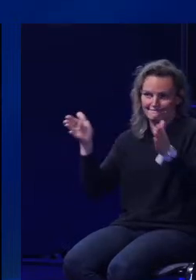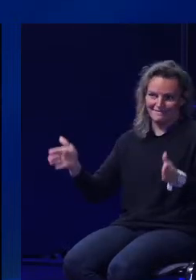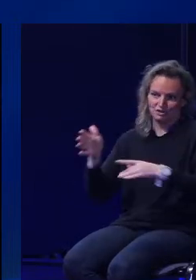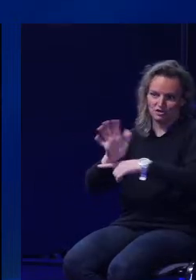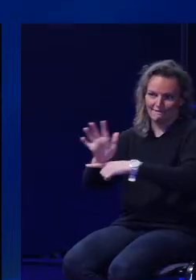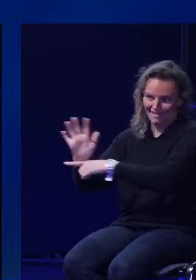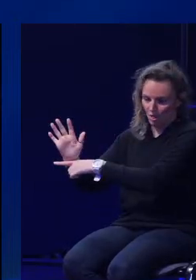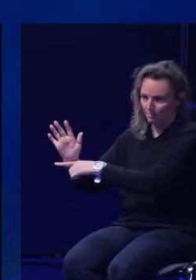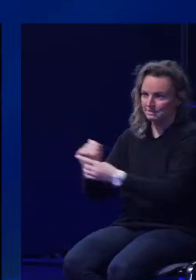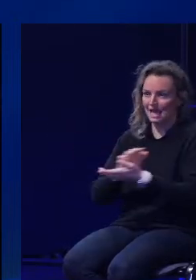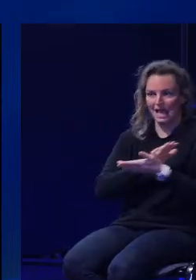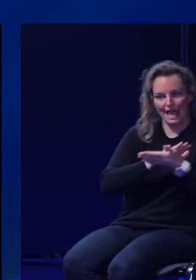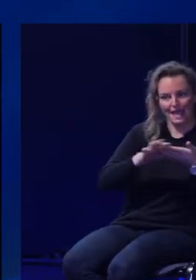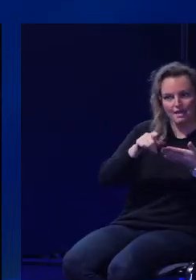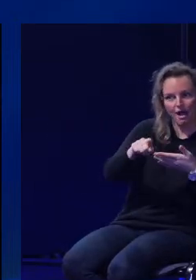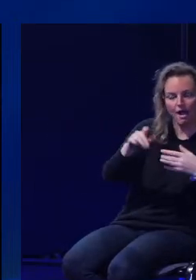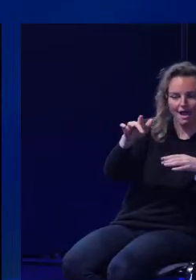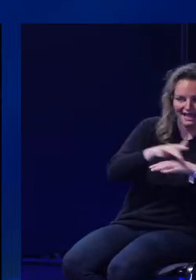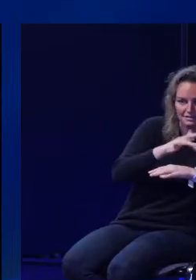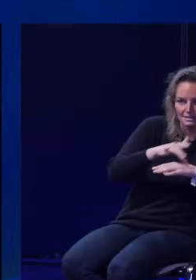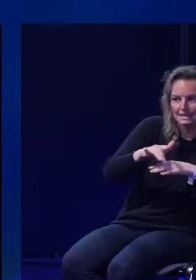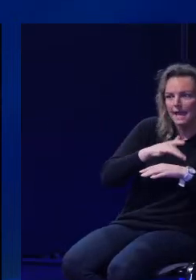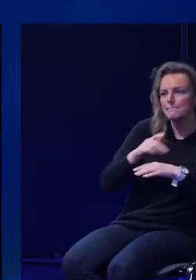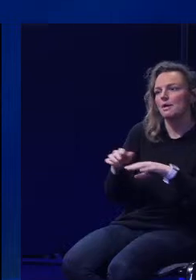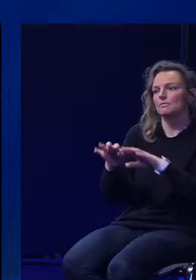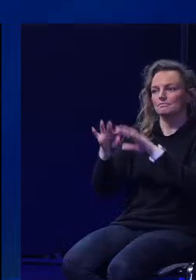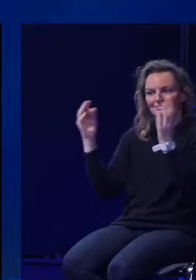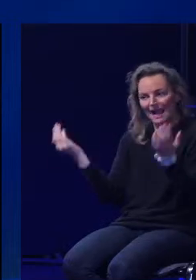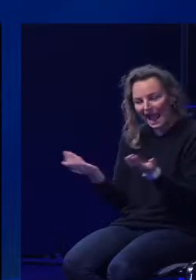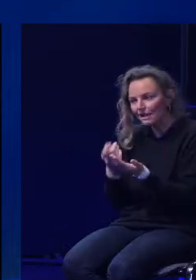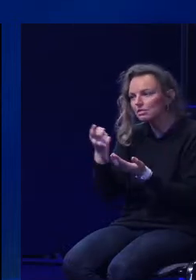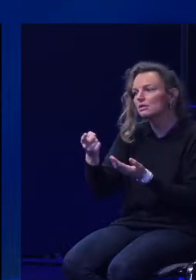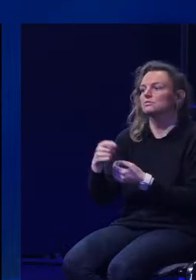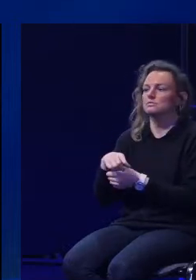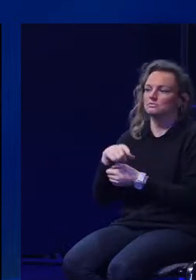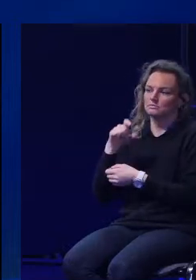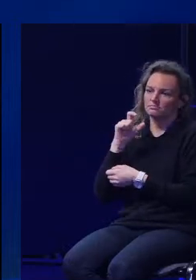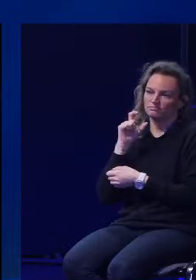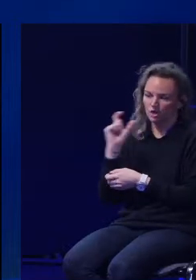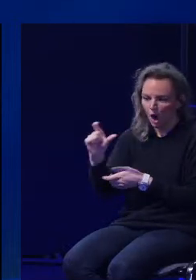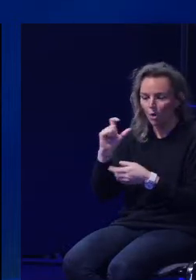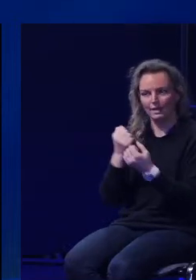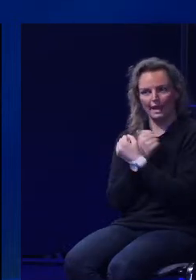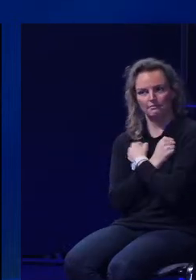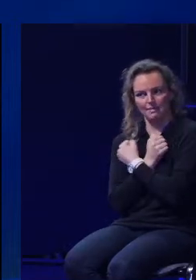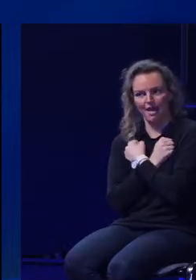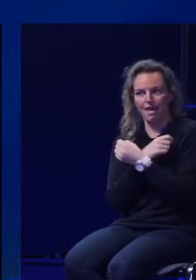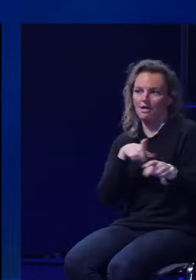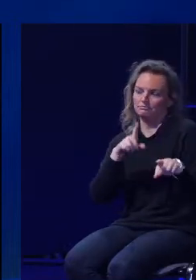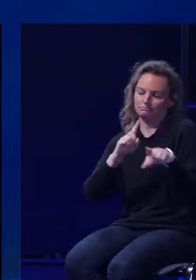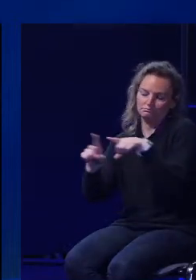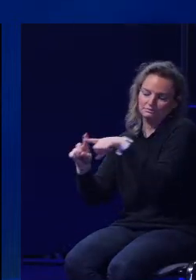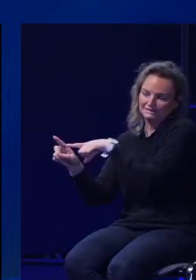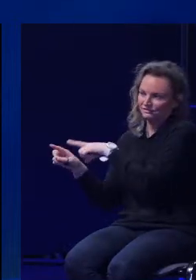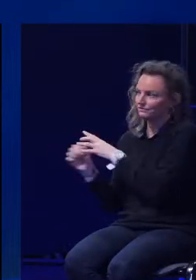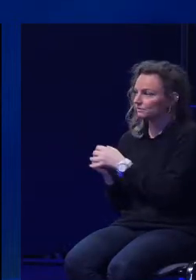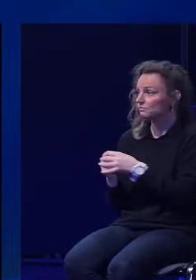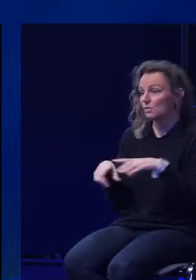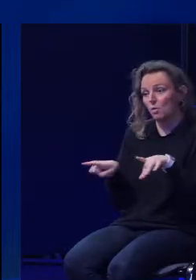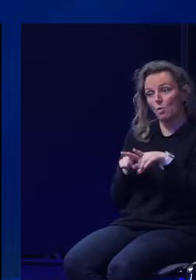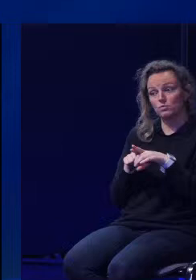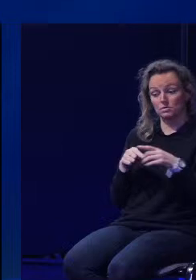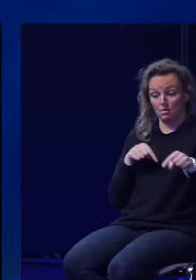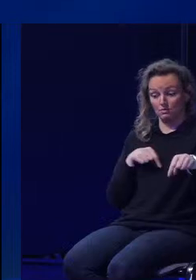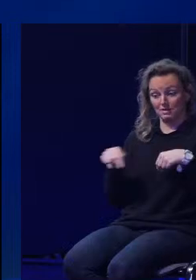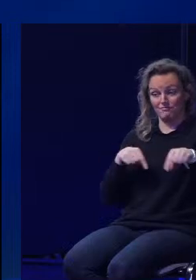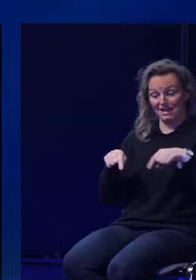Entertainment and films like Argyle, Atlas, Cocaine Bear, and John Wick 4. And he also recently directed his own rom-com.